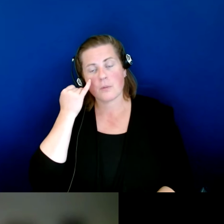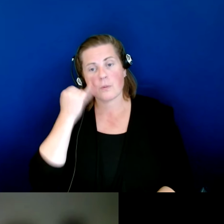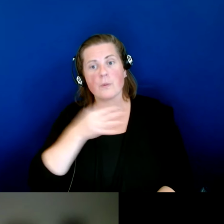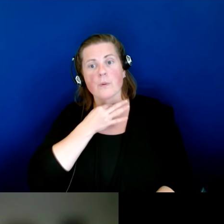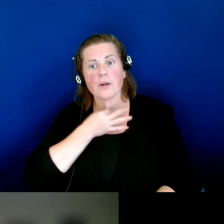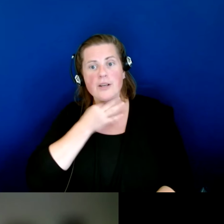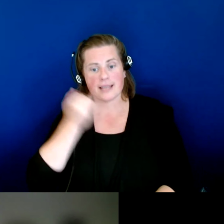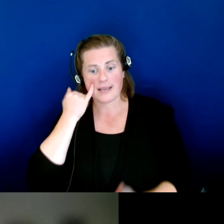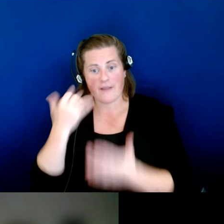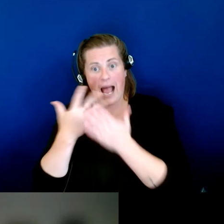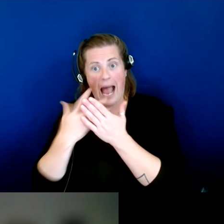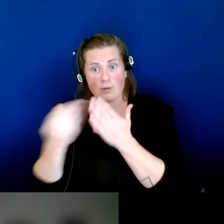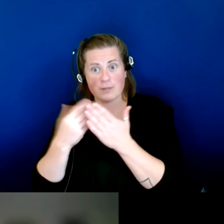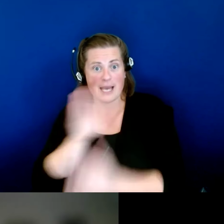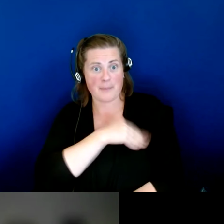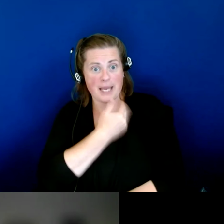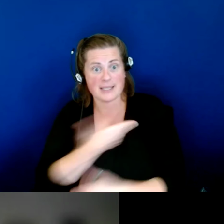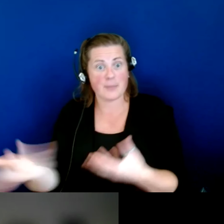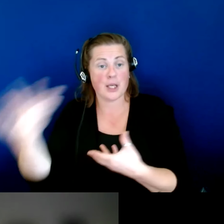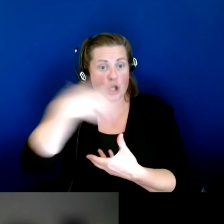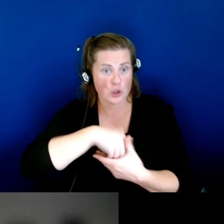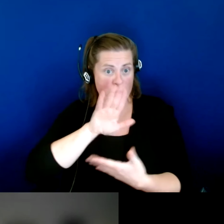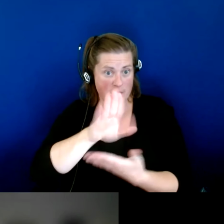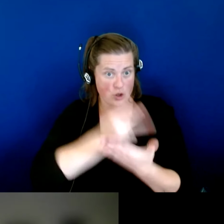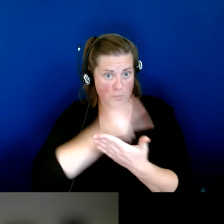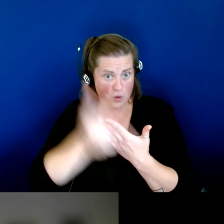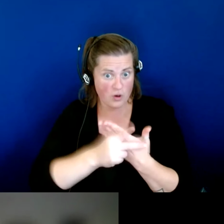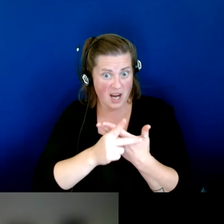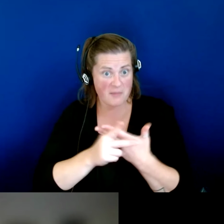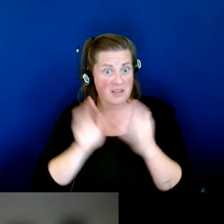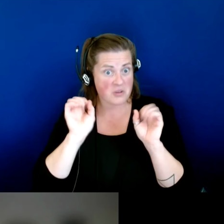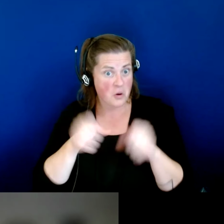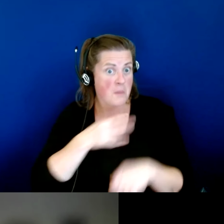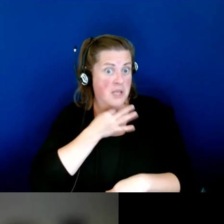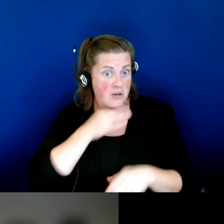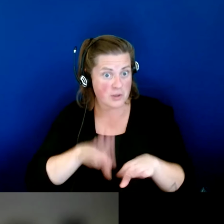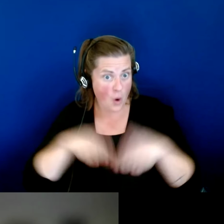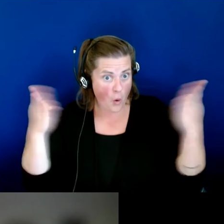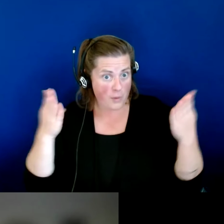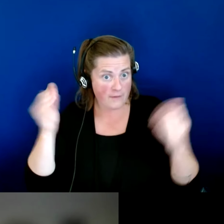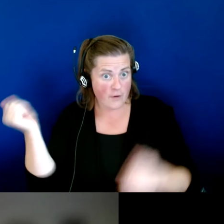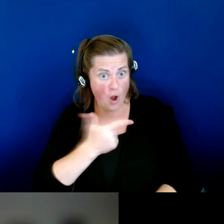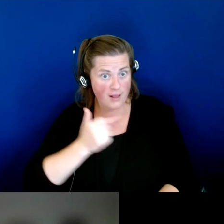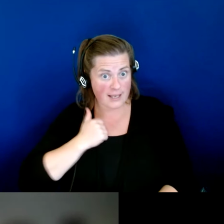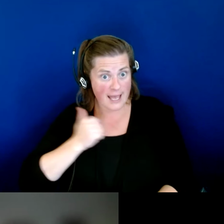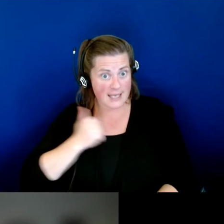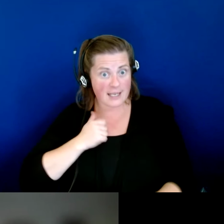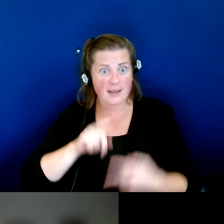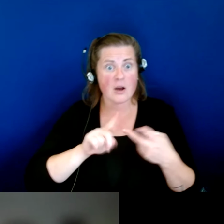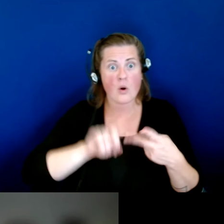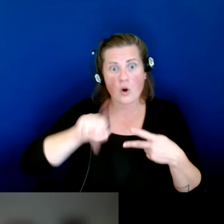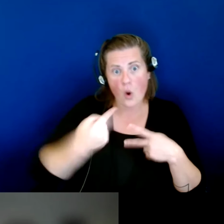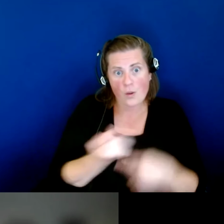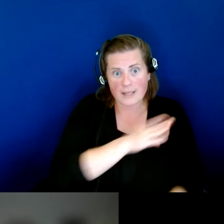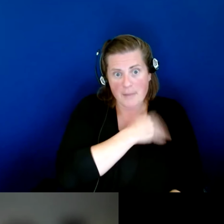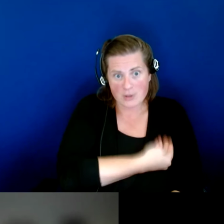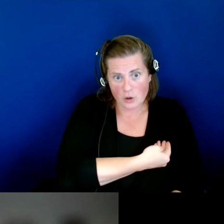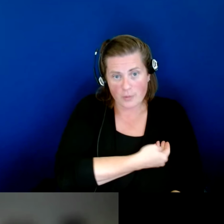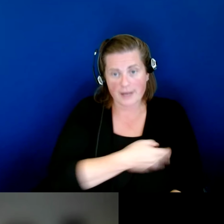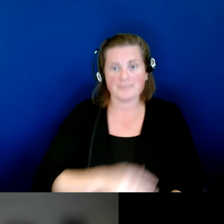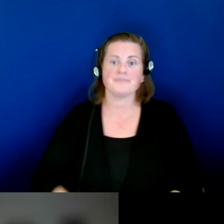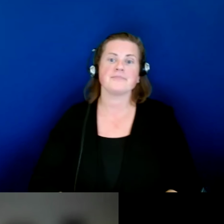could technically participate in this program. So let's start with that. Is it open to anyone or just to people in Manitoba? Our